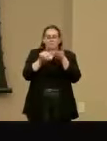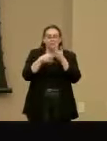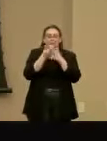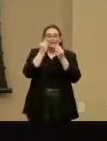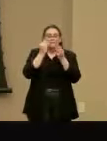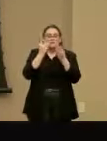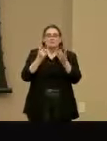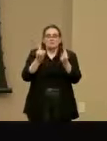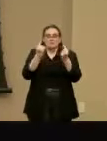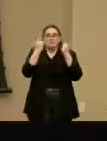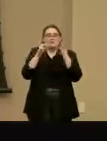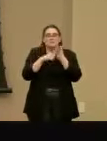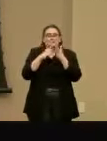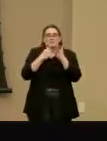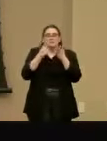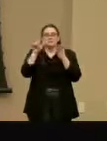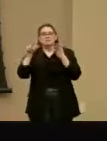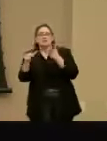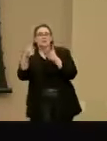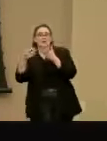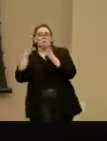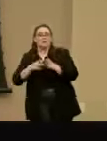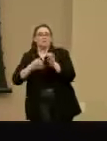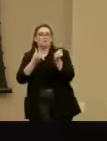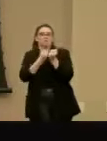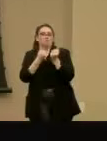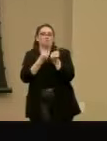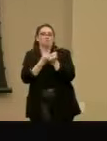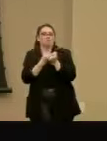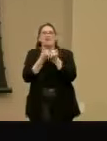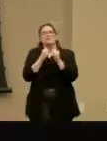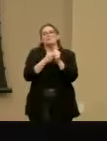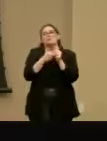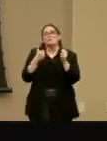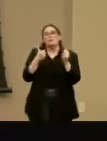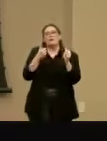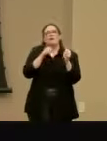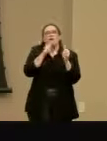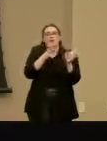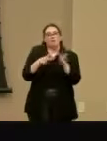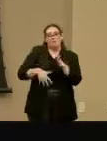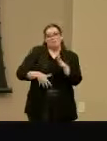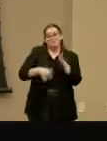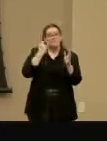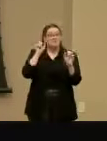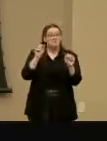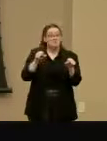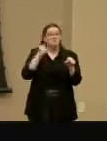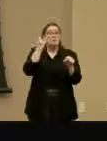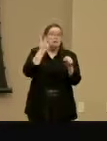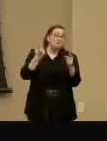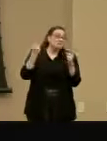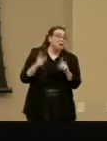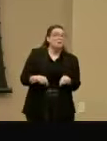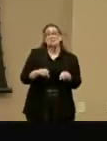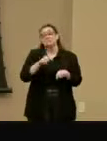that information that you're hearing. Sometimes you just need that extra person. And we try to avoid unplanned pregnancies if possible. If that does happen, there